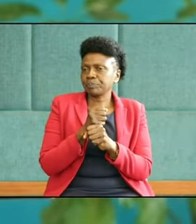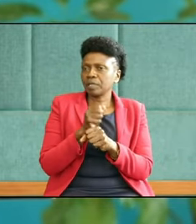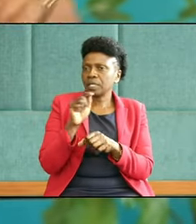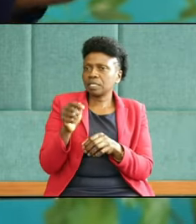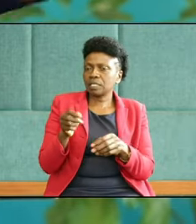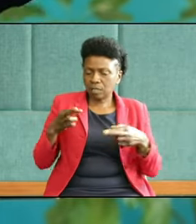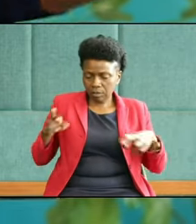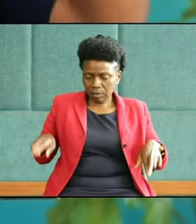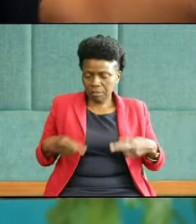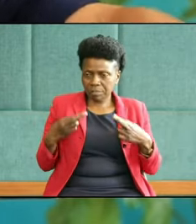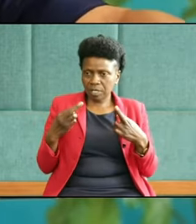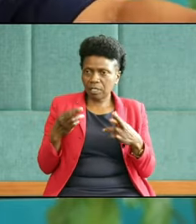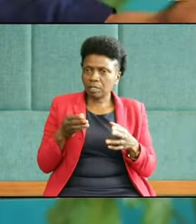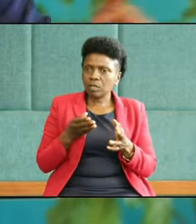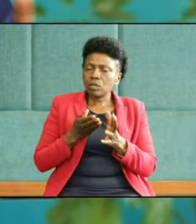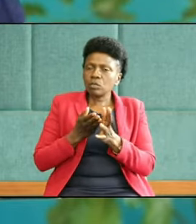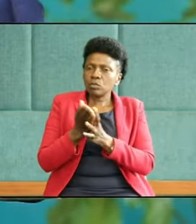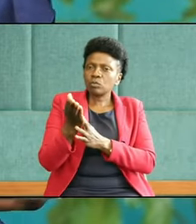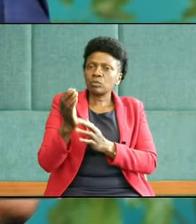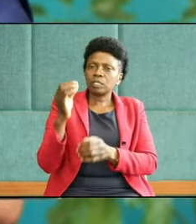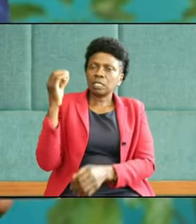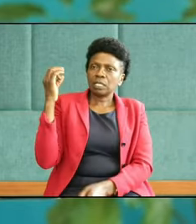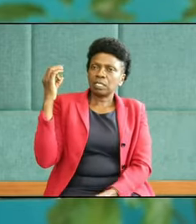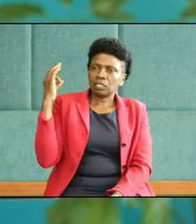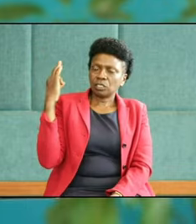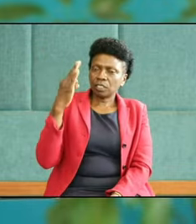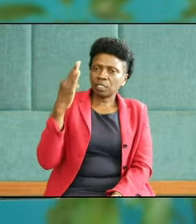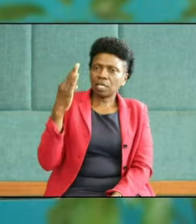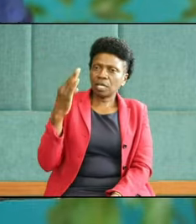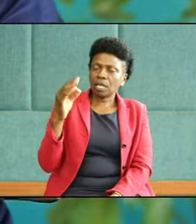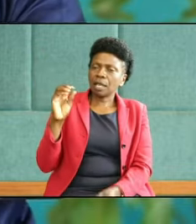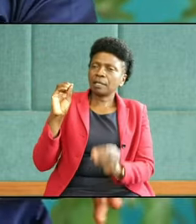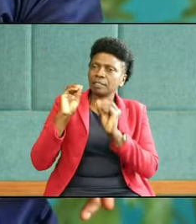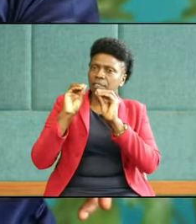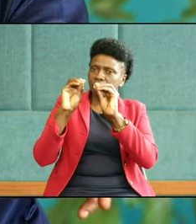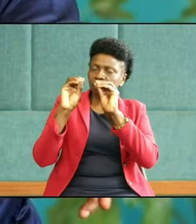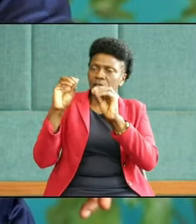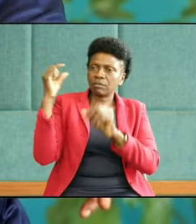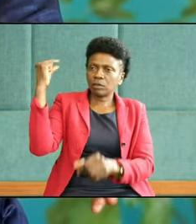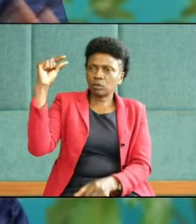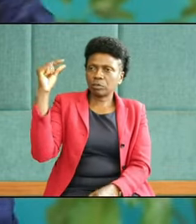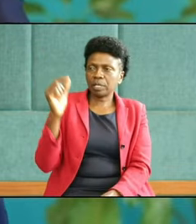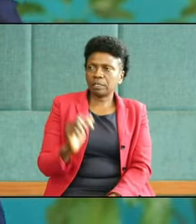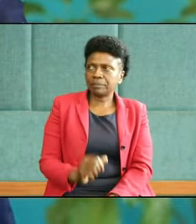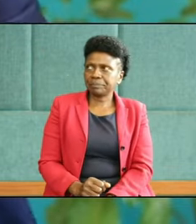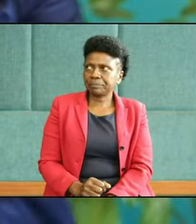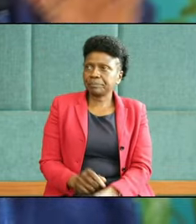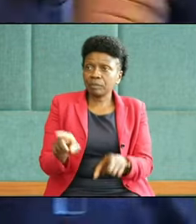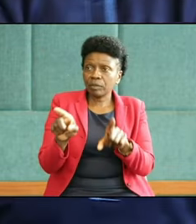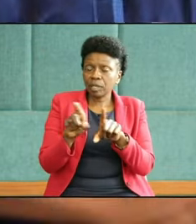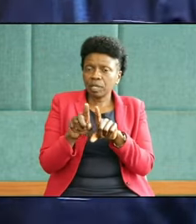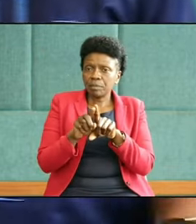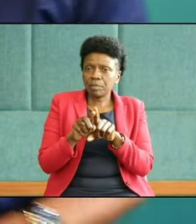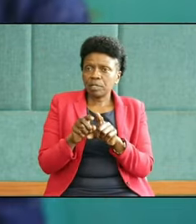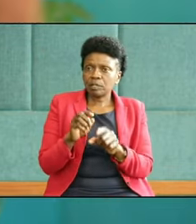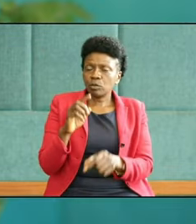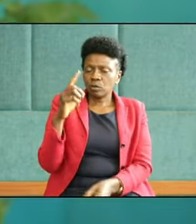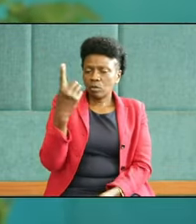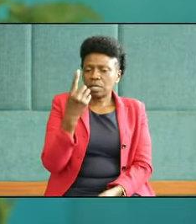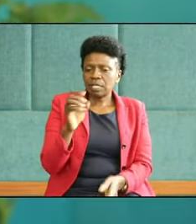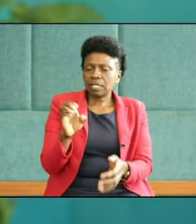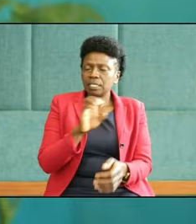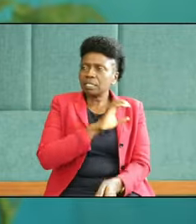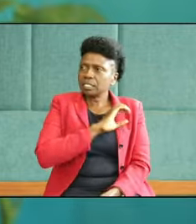redeeming the lost through the teaching and through the word preaching of the gospel. As if it was only Jesus who followed